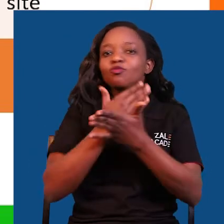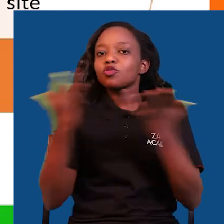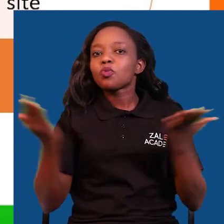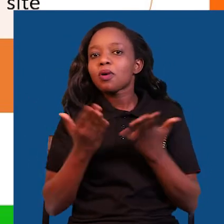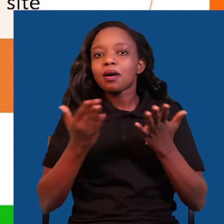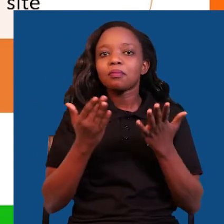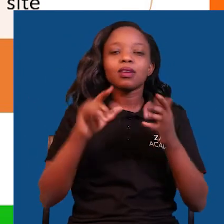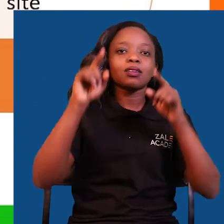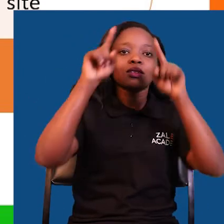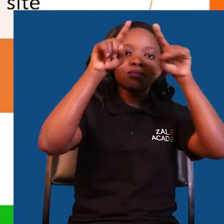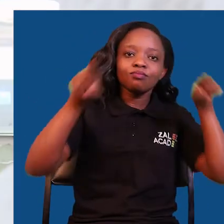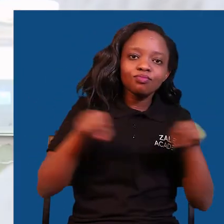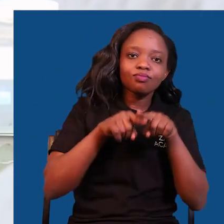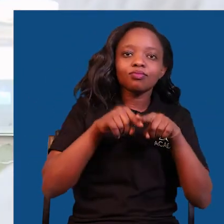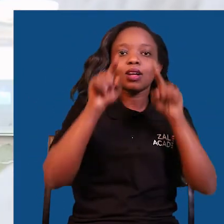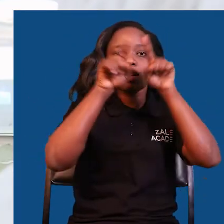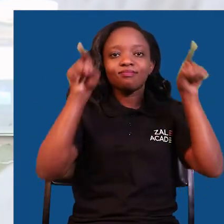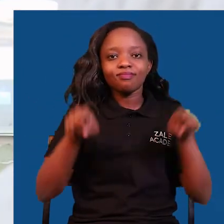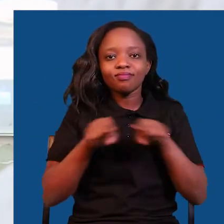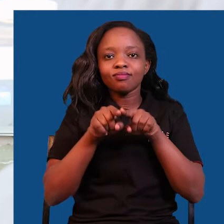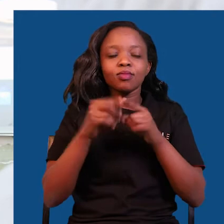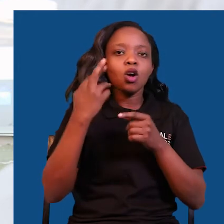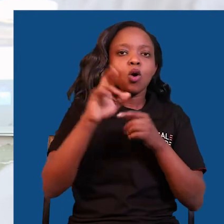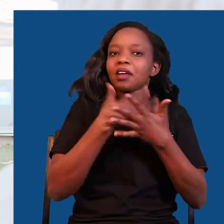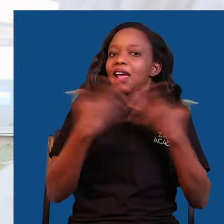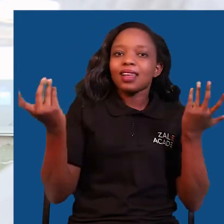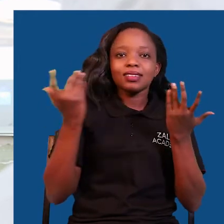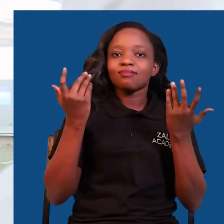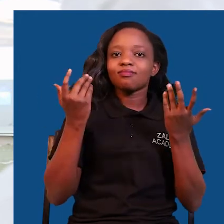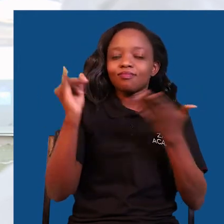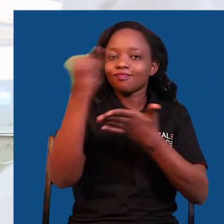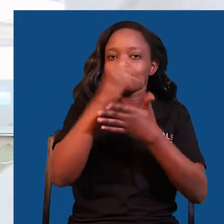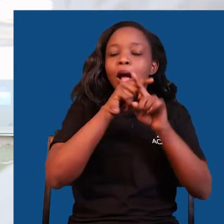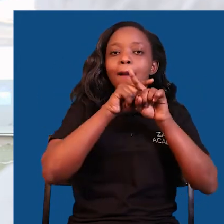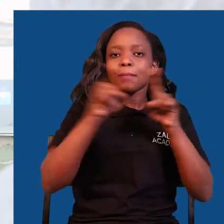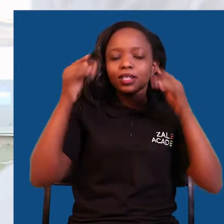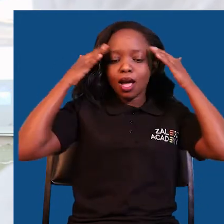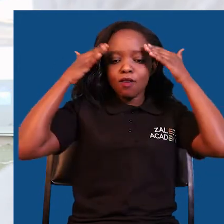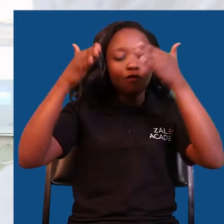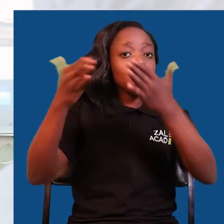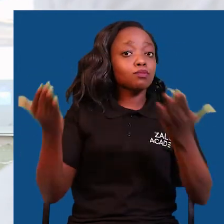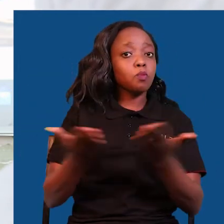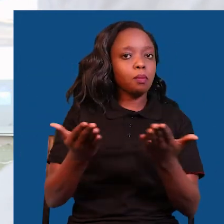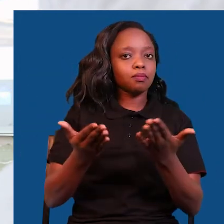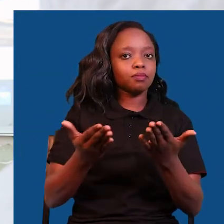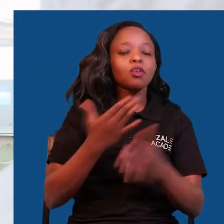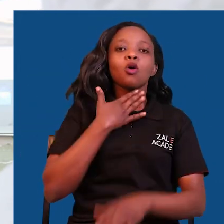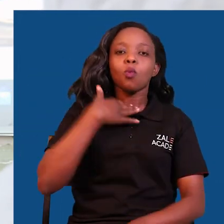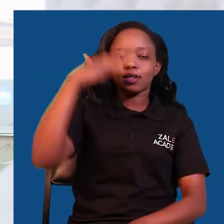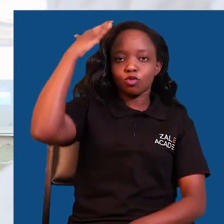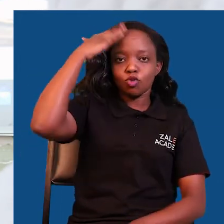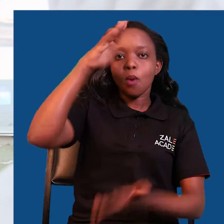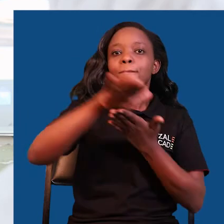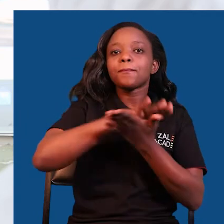go where, whether it will be a rectangle or a square or a triangle or however the site will look, but rather this person just